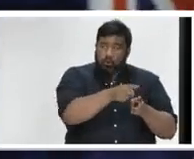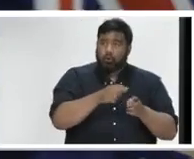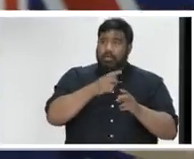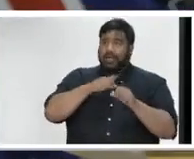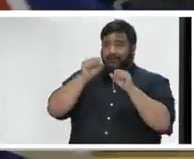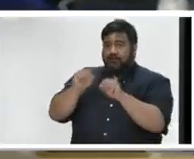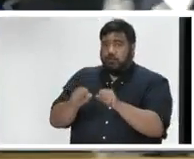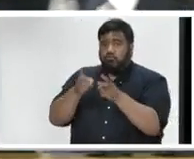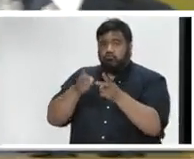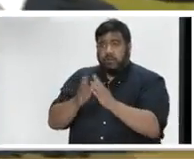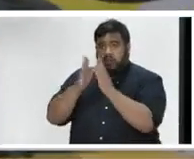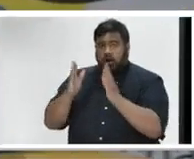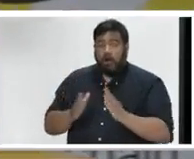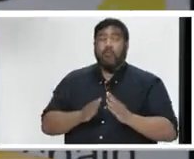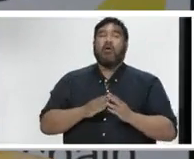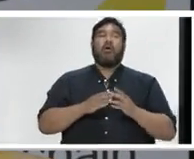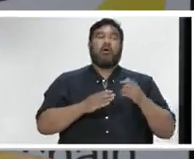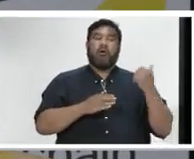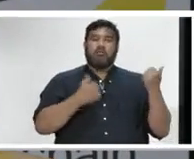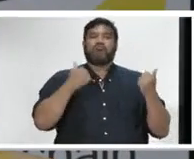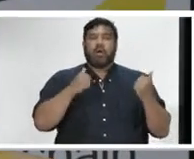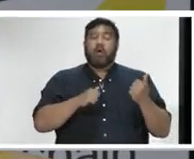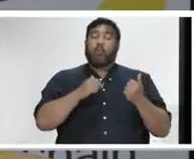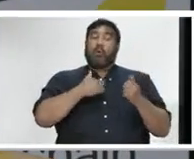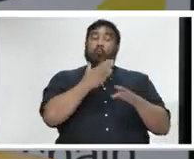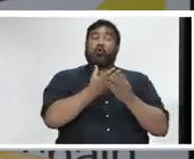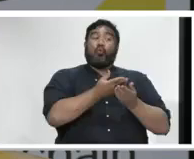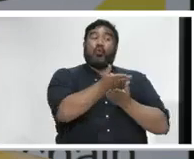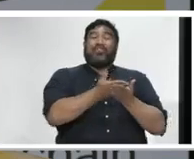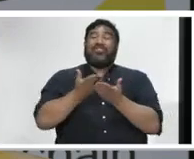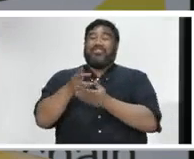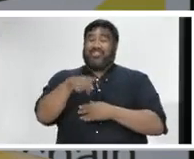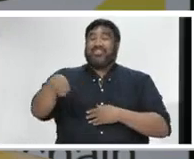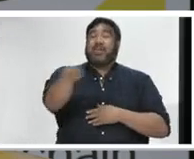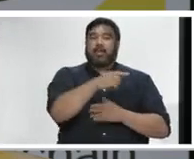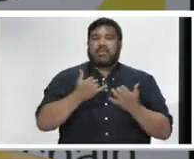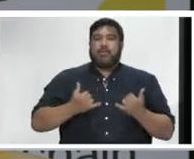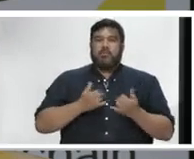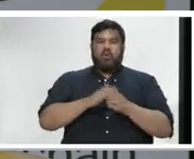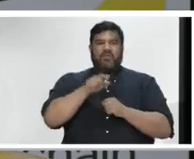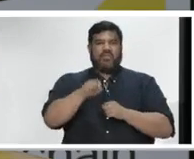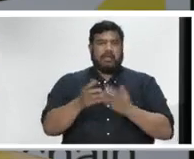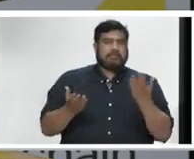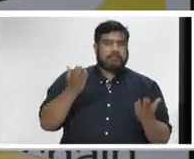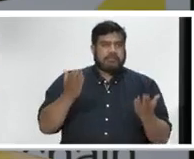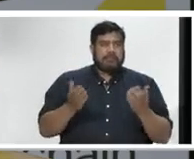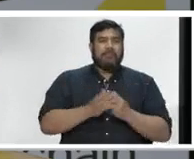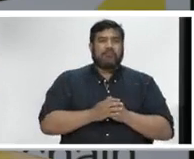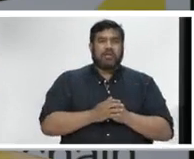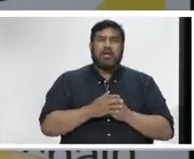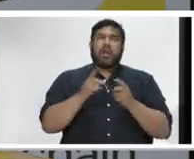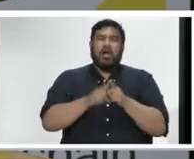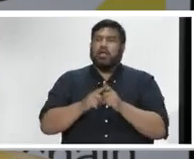our hospitals and aged care facilities. We've seen in New Zealand, even under the lockdown, a number of clusters inside aged residential